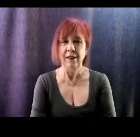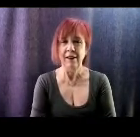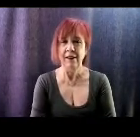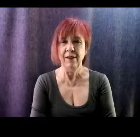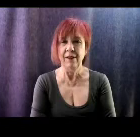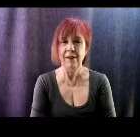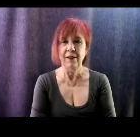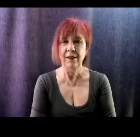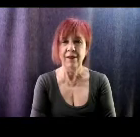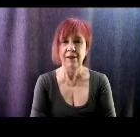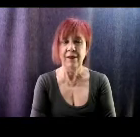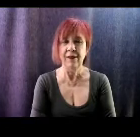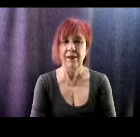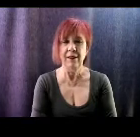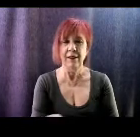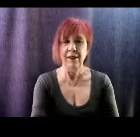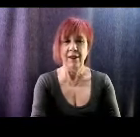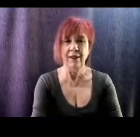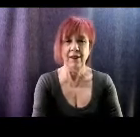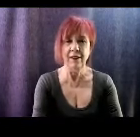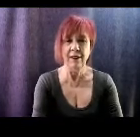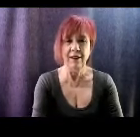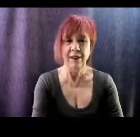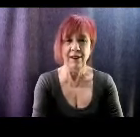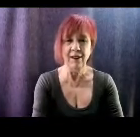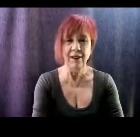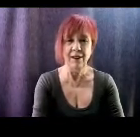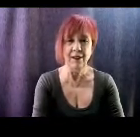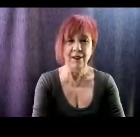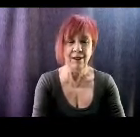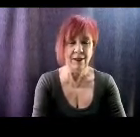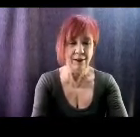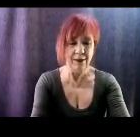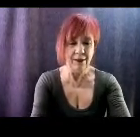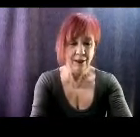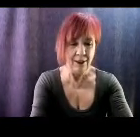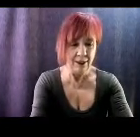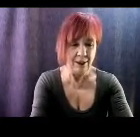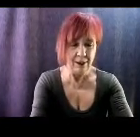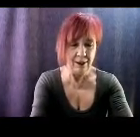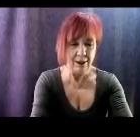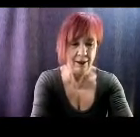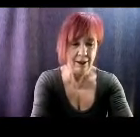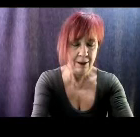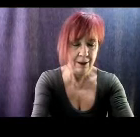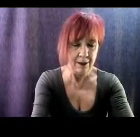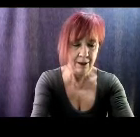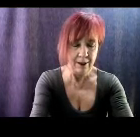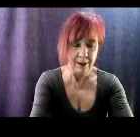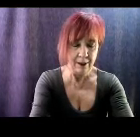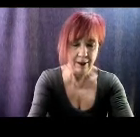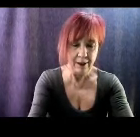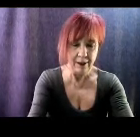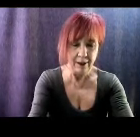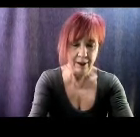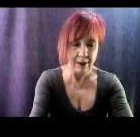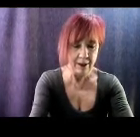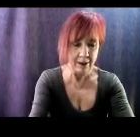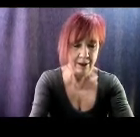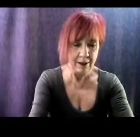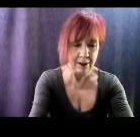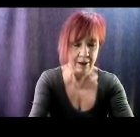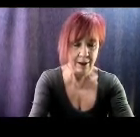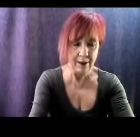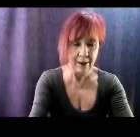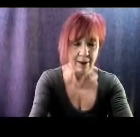it, I had South Charleston as one of my schools, so David wanted to participate in our work exploration program. Well, really